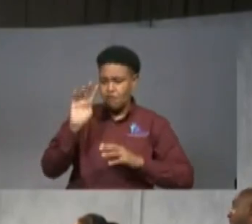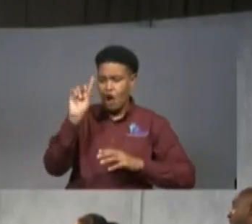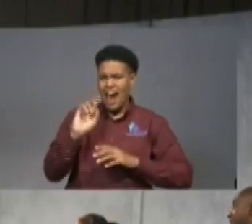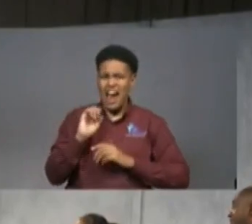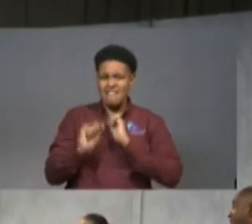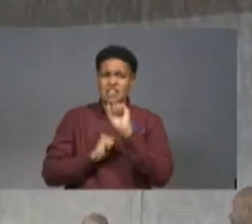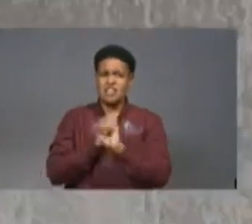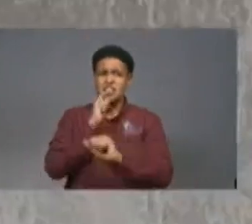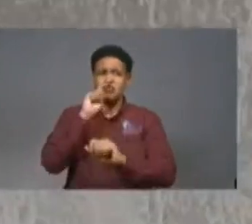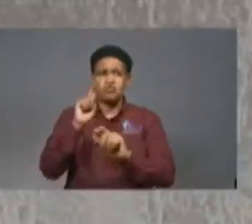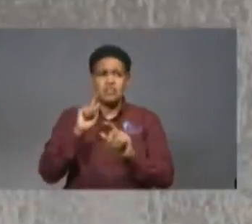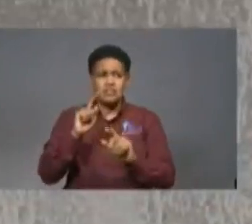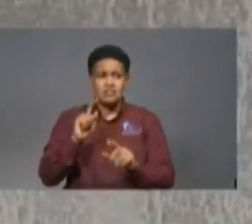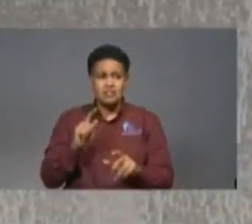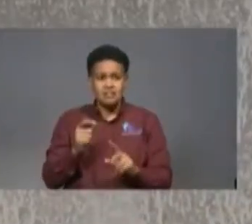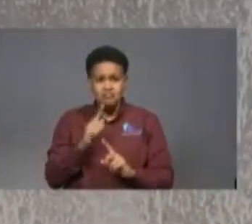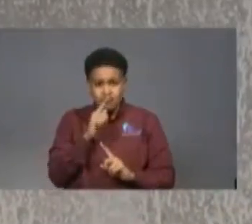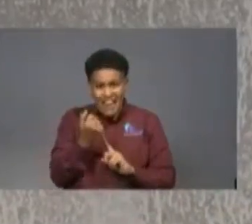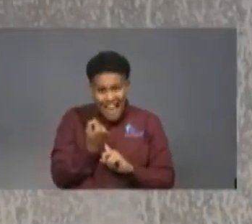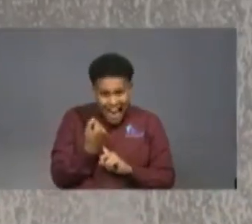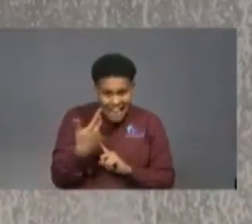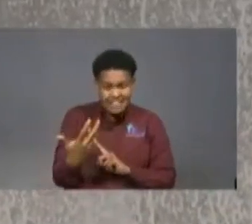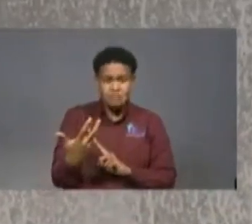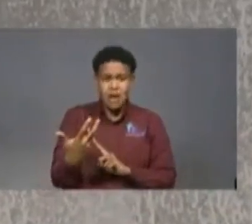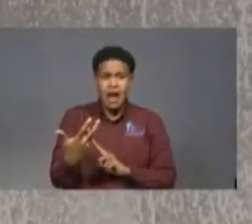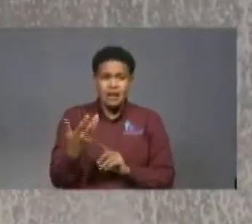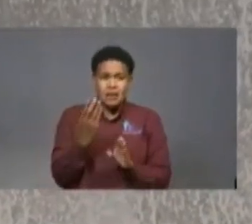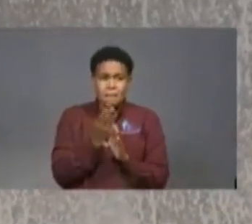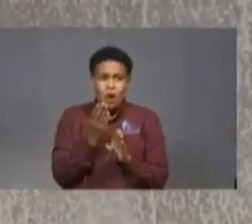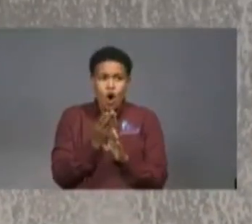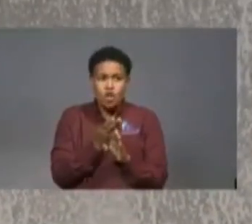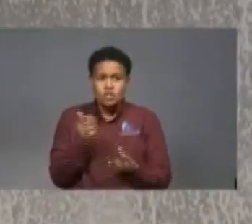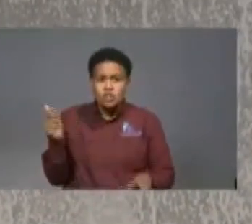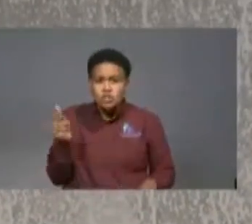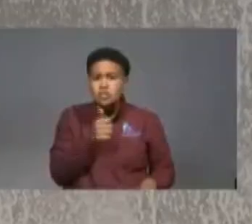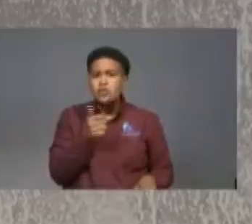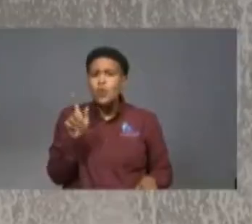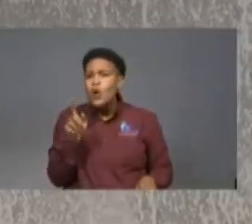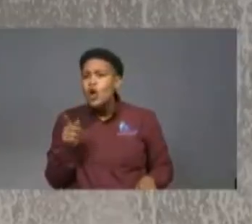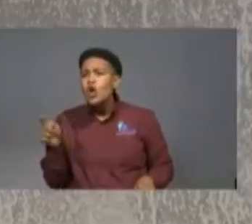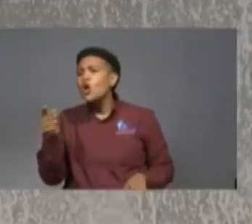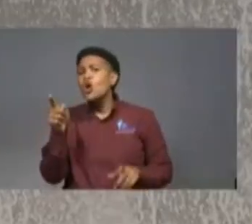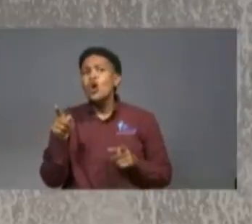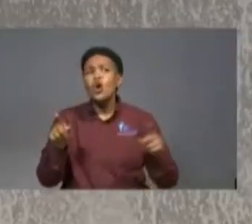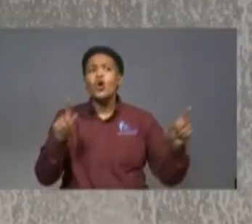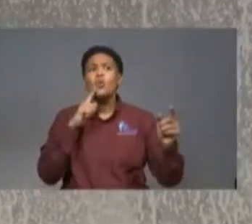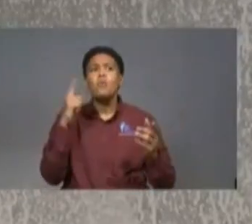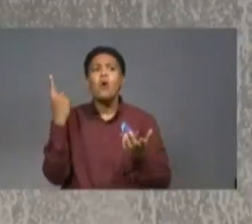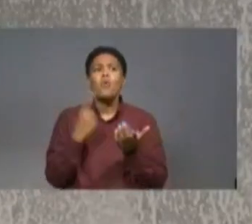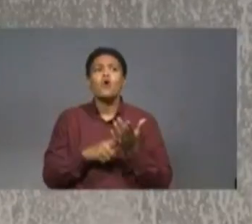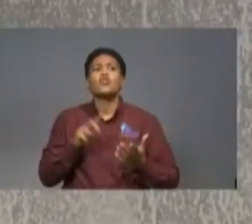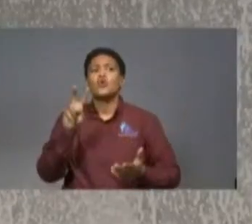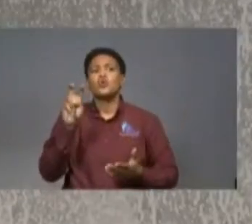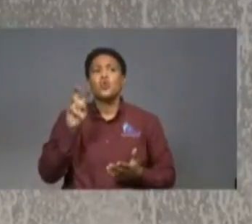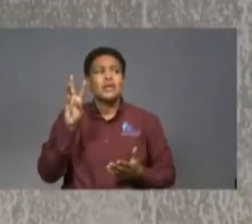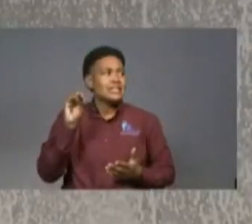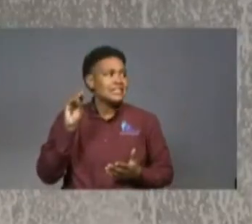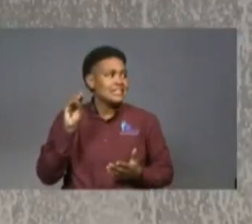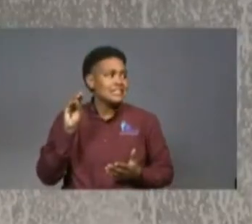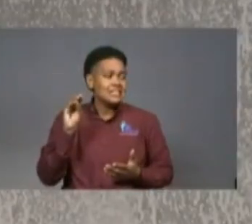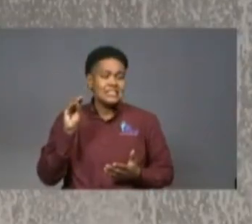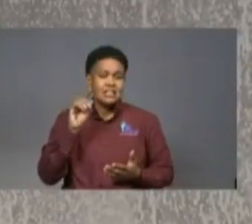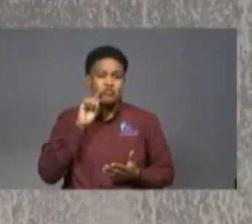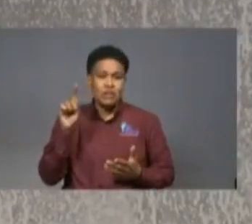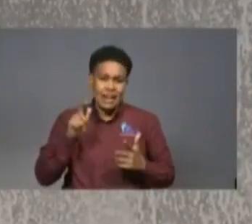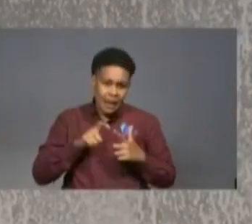has actually expanded the routes of the JUTC by 1,260, a